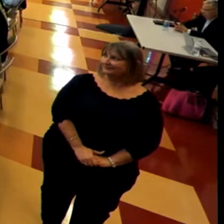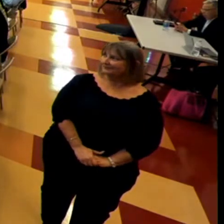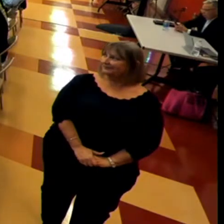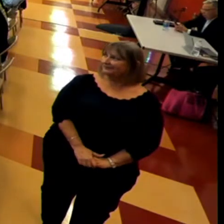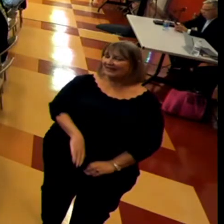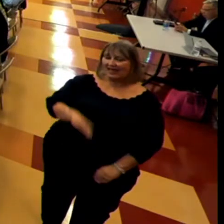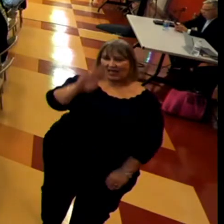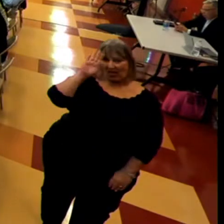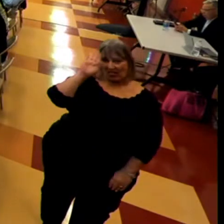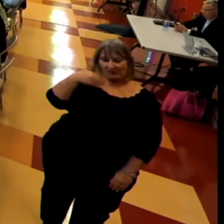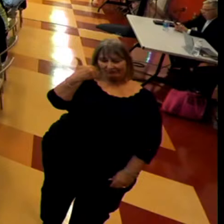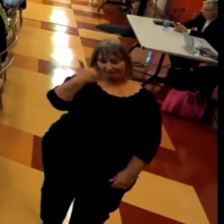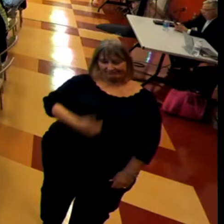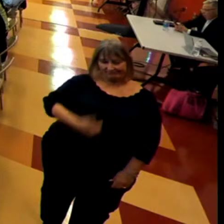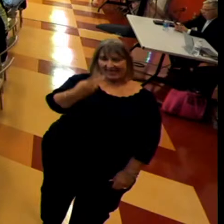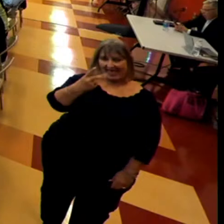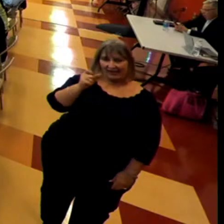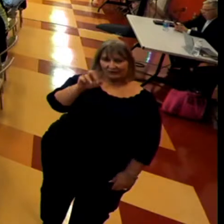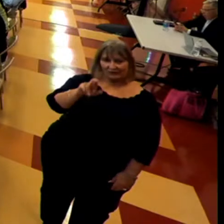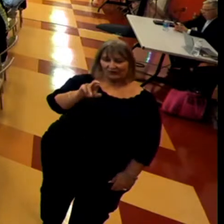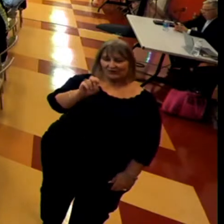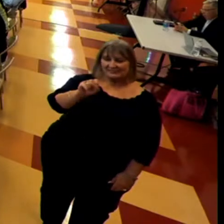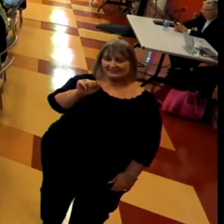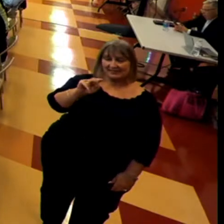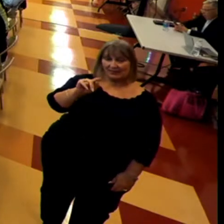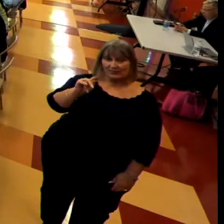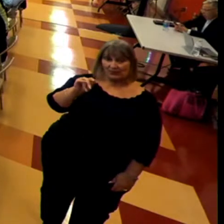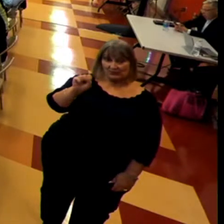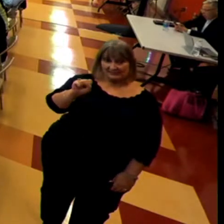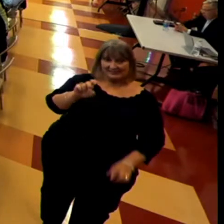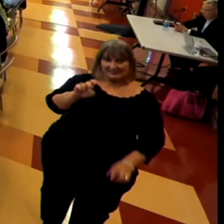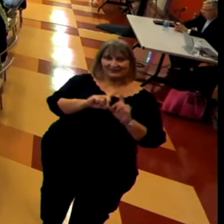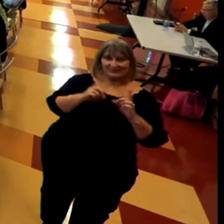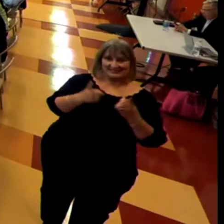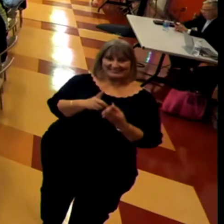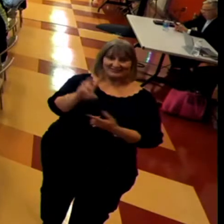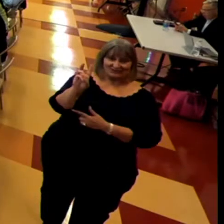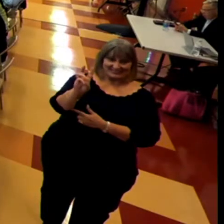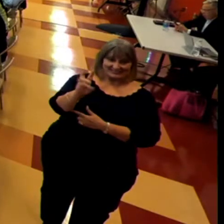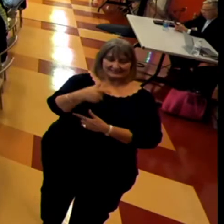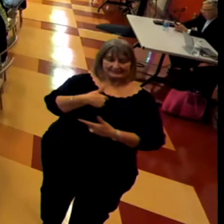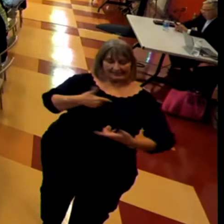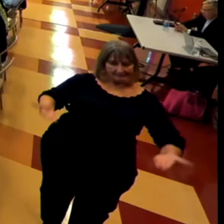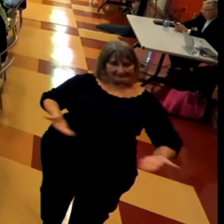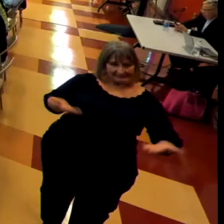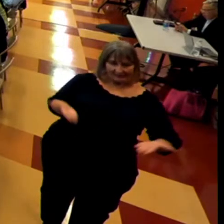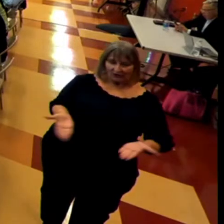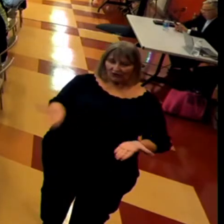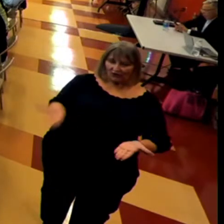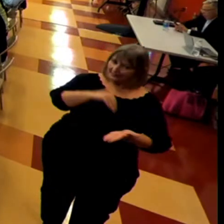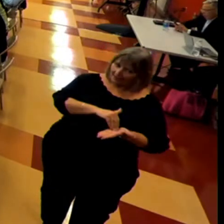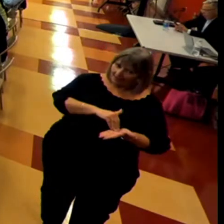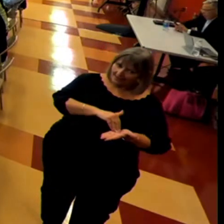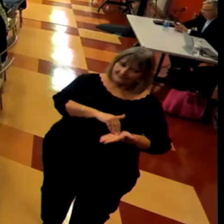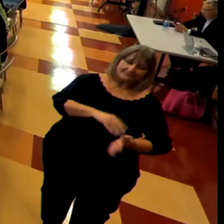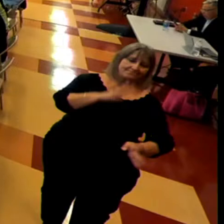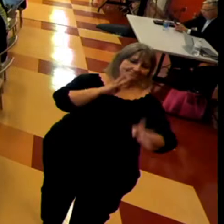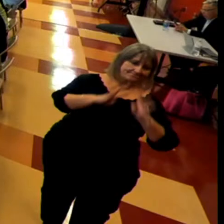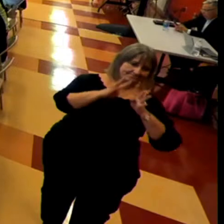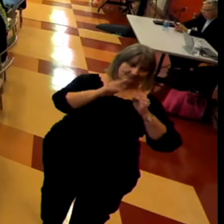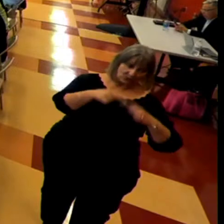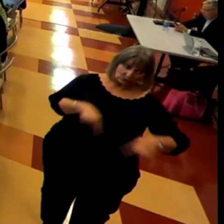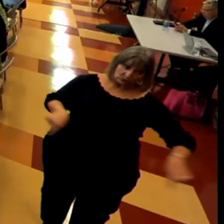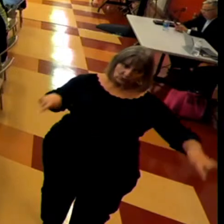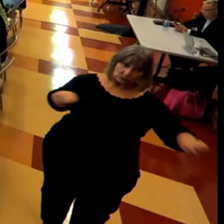Hello, my name is Hector Santos, District 6. I am here again in front of you, committee members, to ask